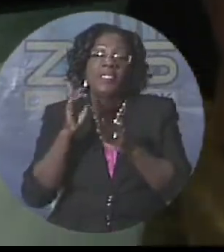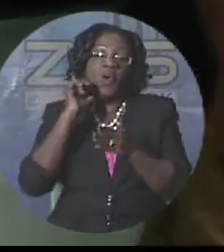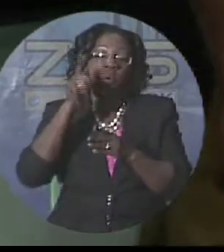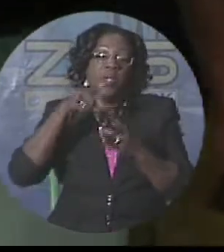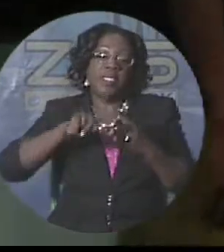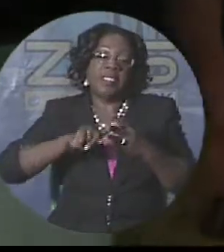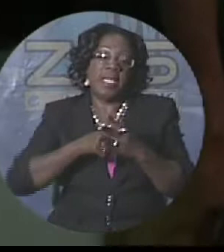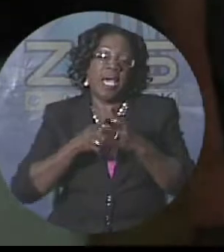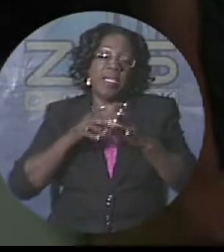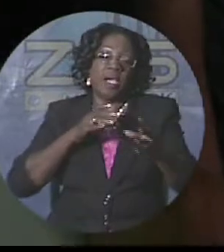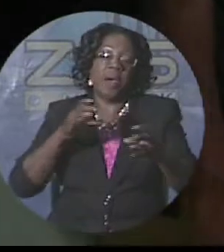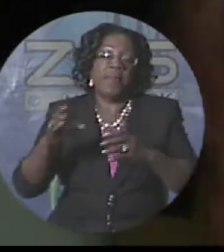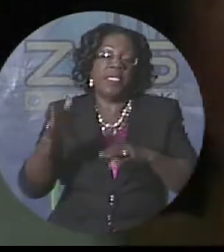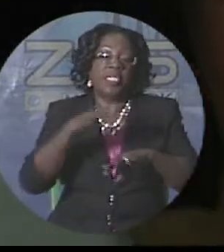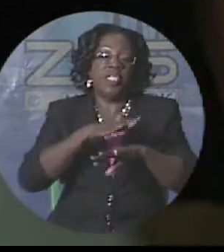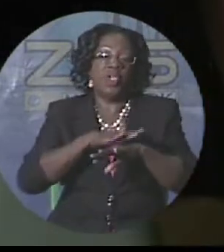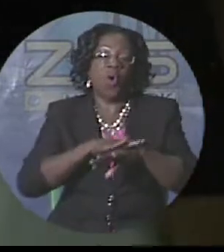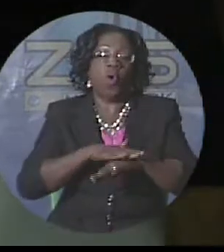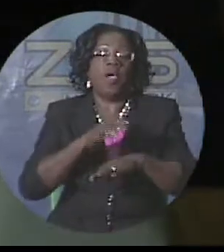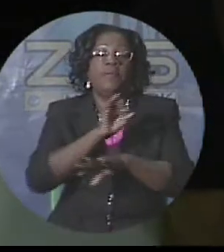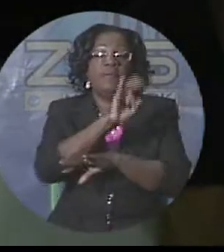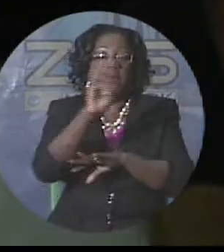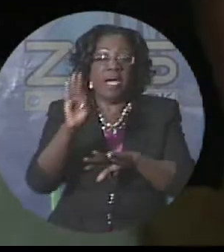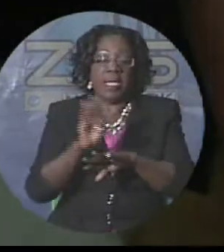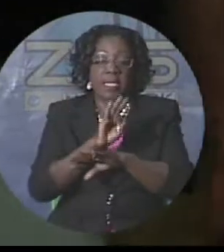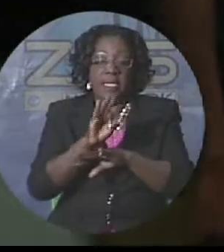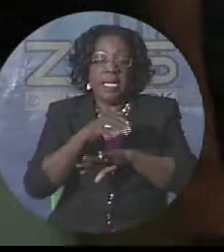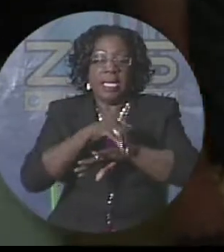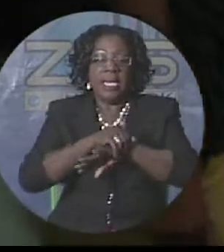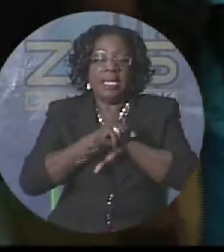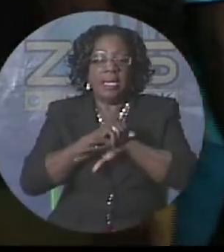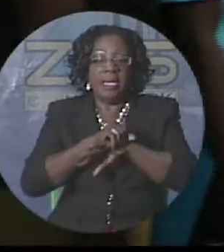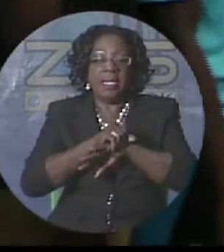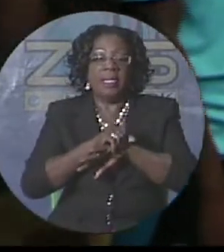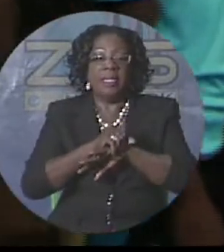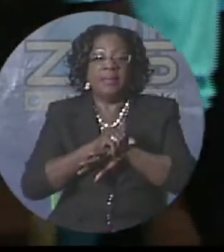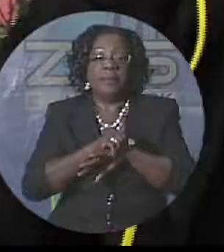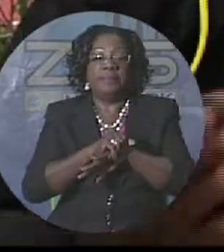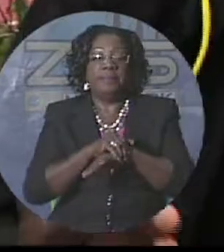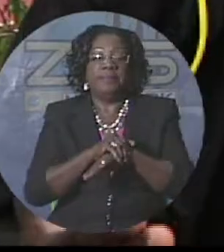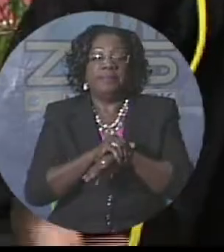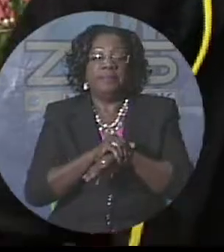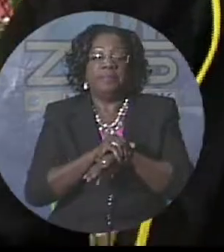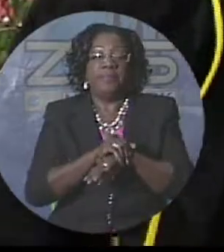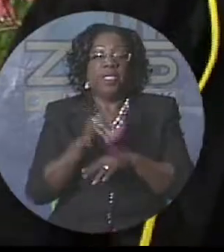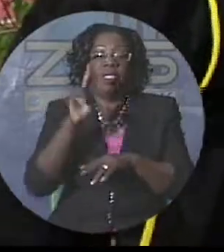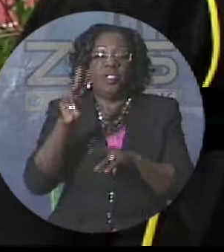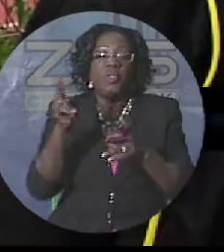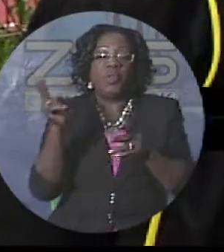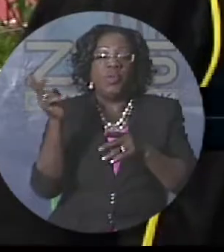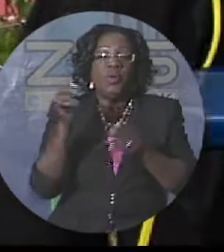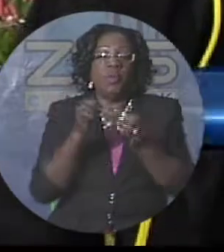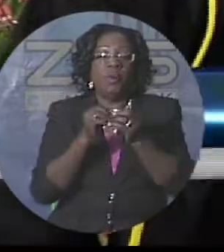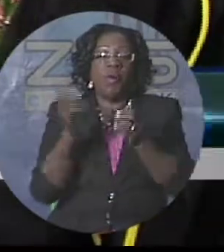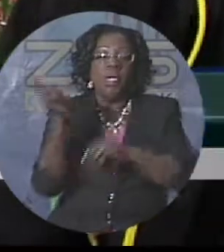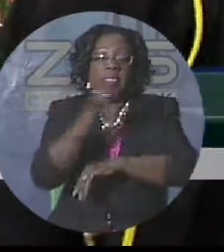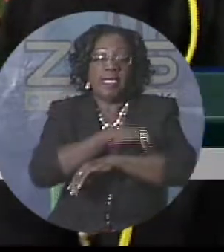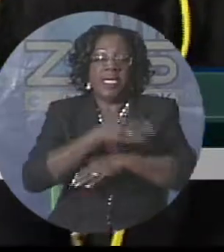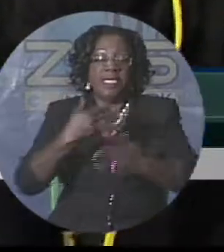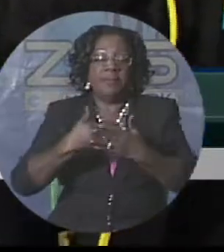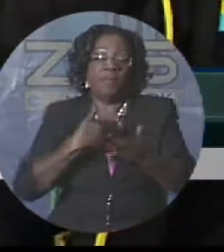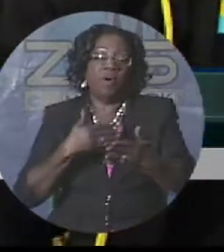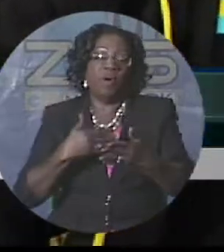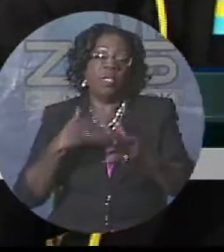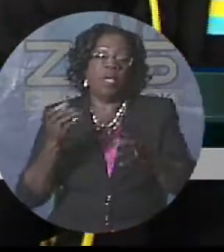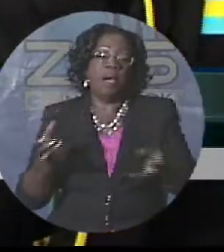at the IAAF World Championships. Charles Fisher has an update from London. 2 days to the start of the IAAF World Track and